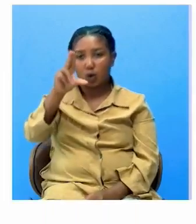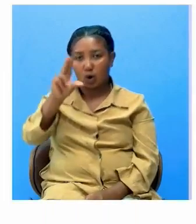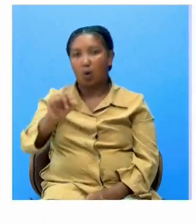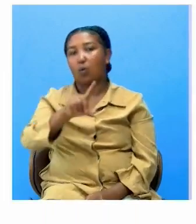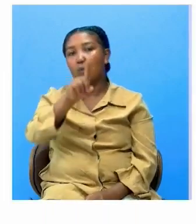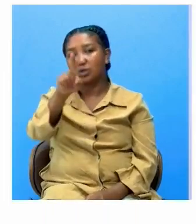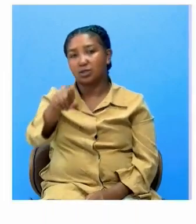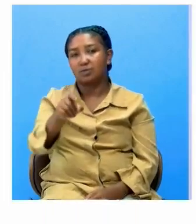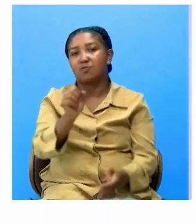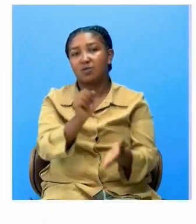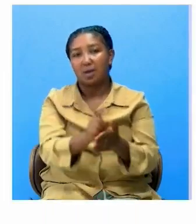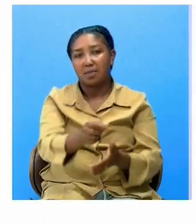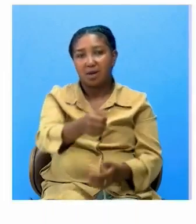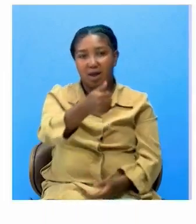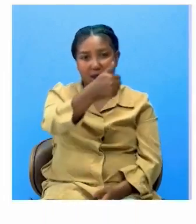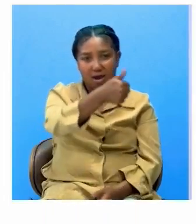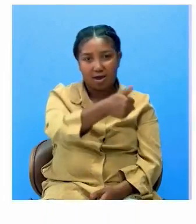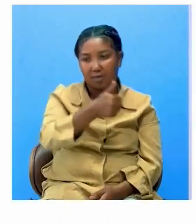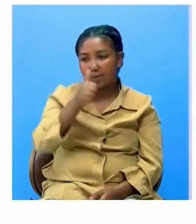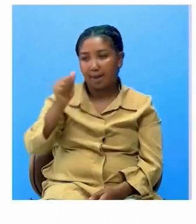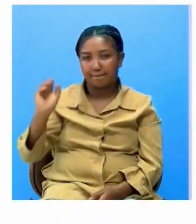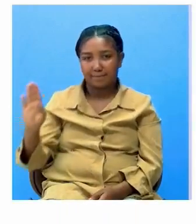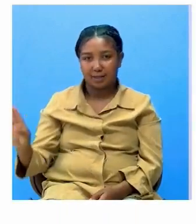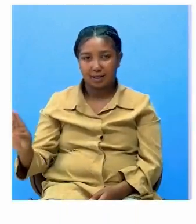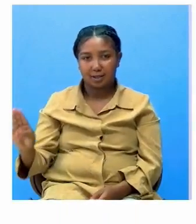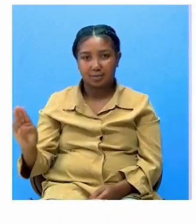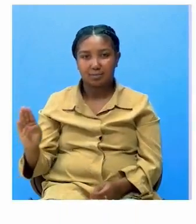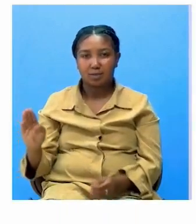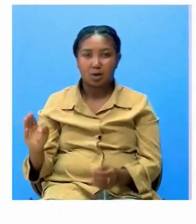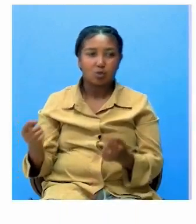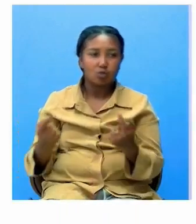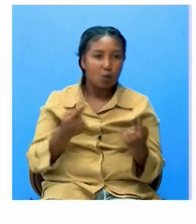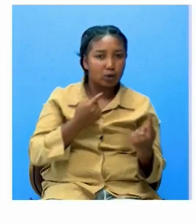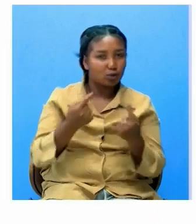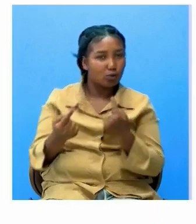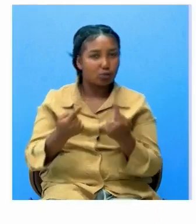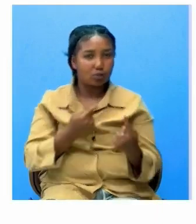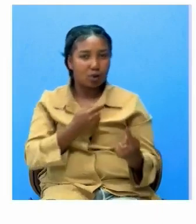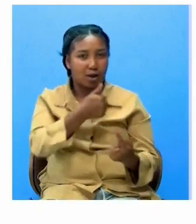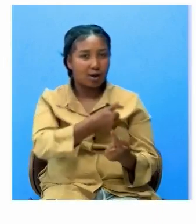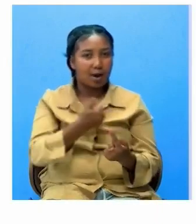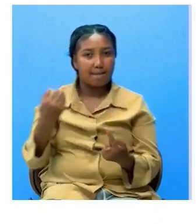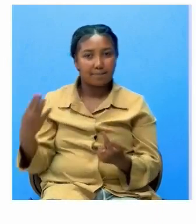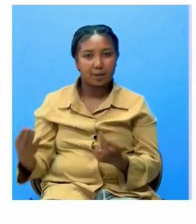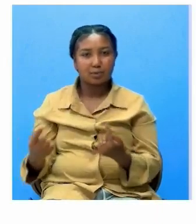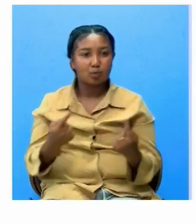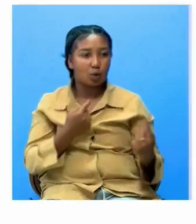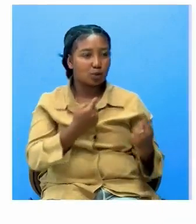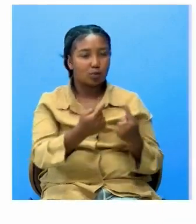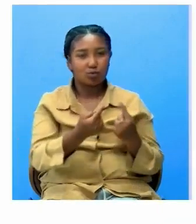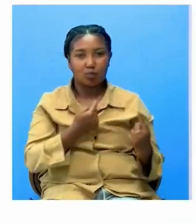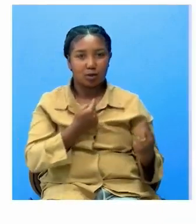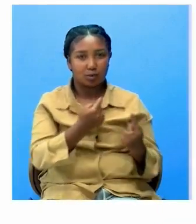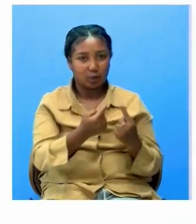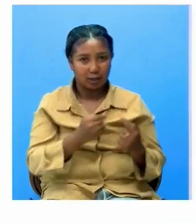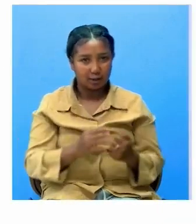Let's say Mr. A and Mr. B are talking together. Mr. A and Mr. B are talking